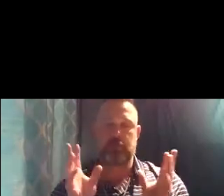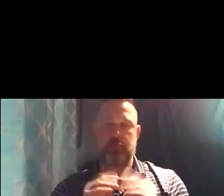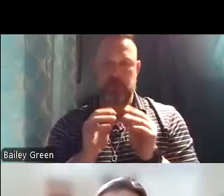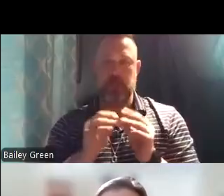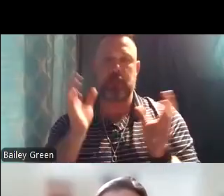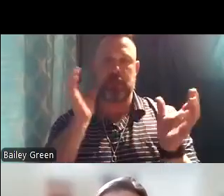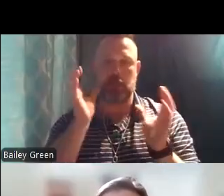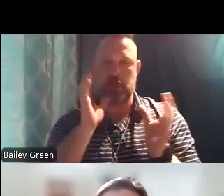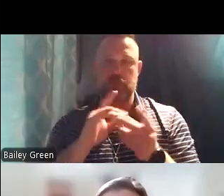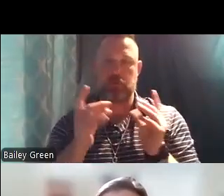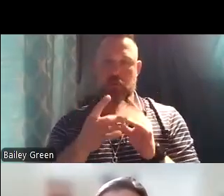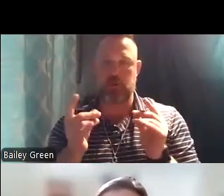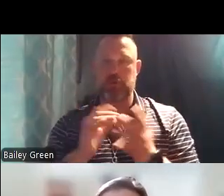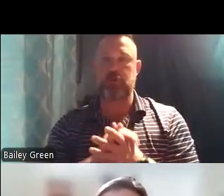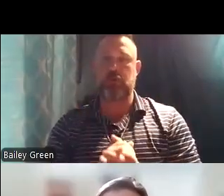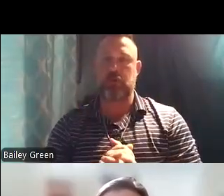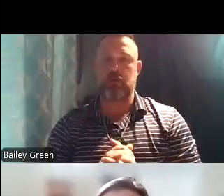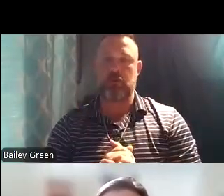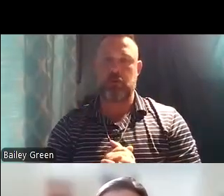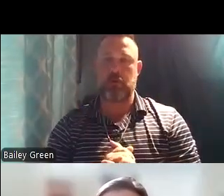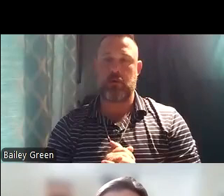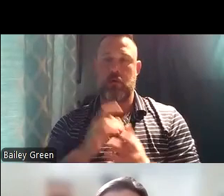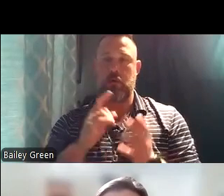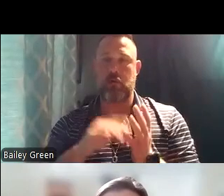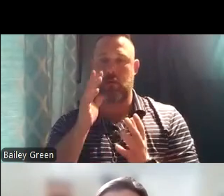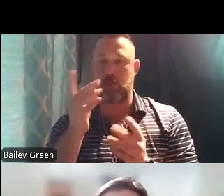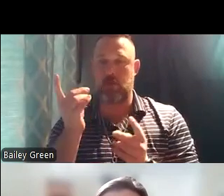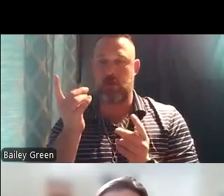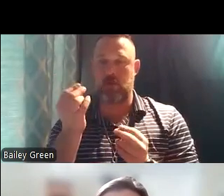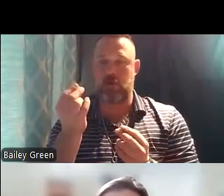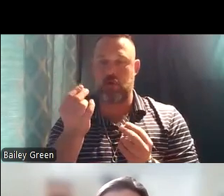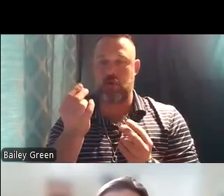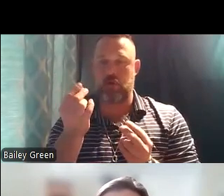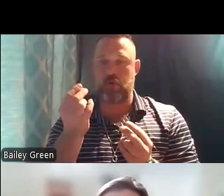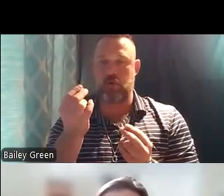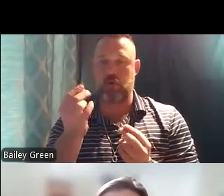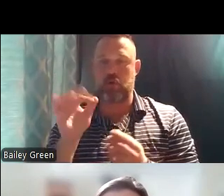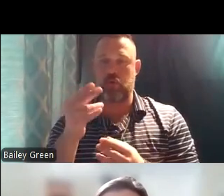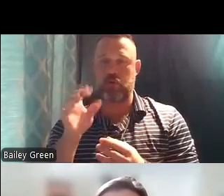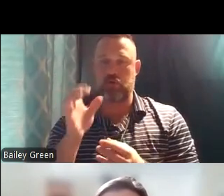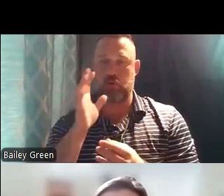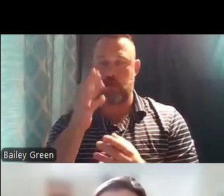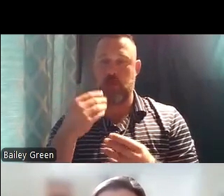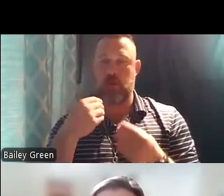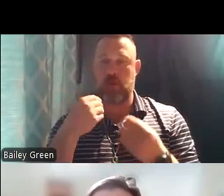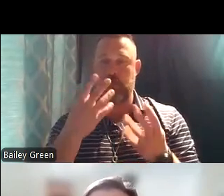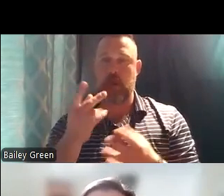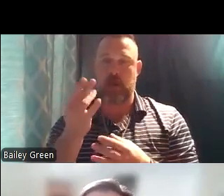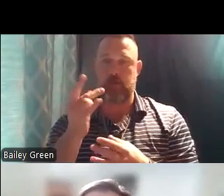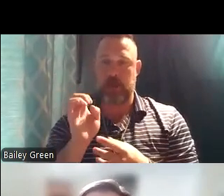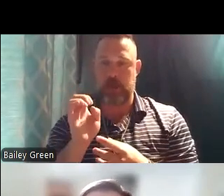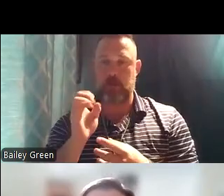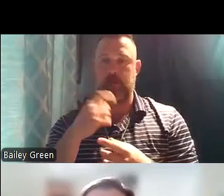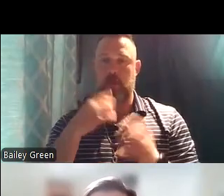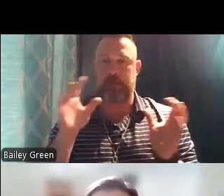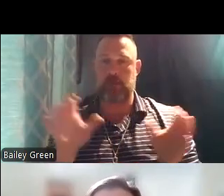some of the stories. And so what we're going to do is Julie's going to provide an update on what we've